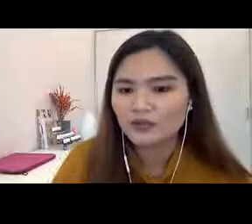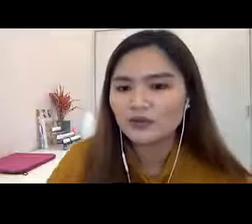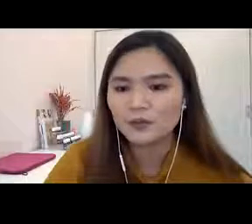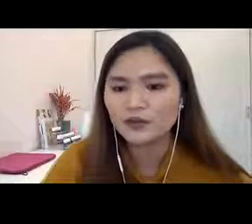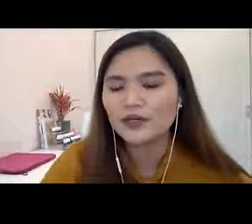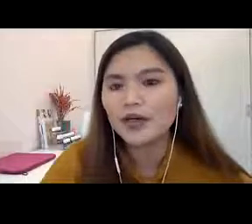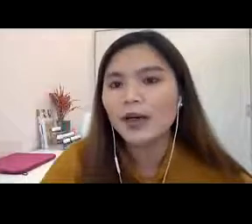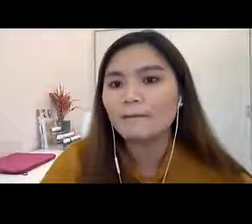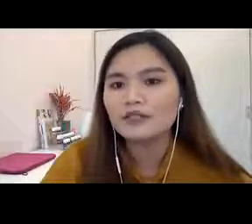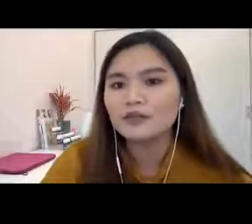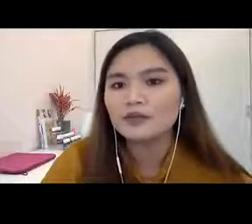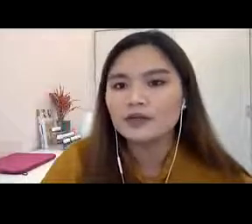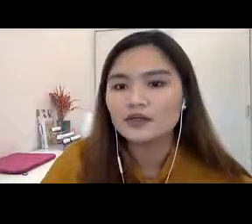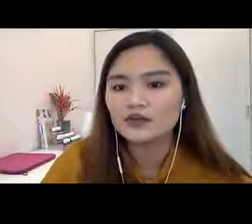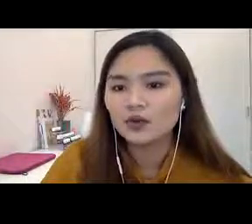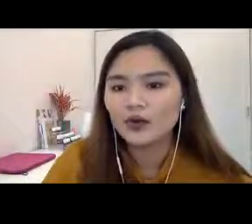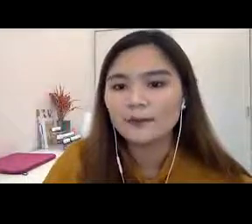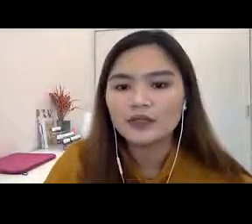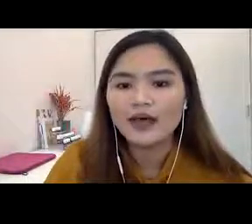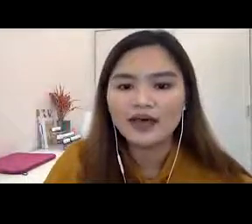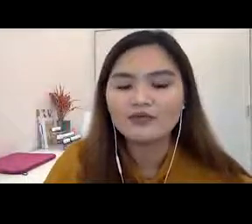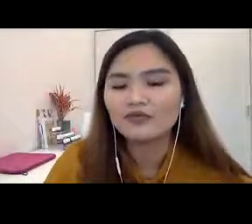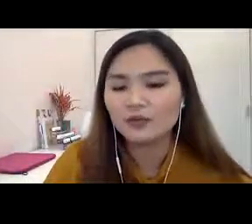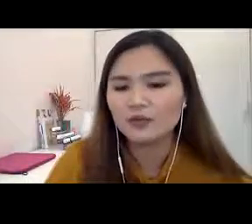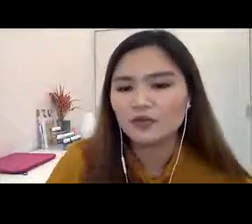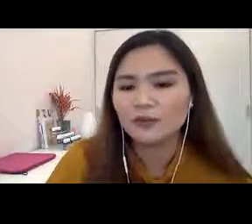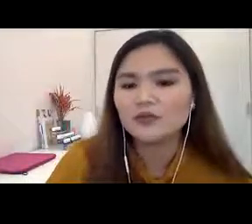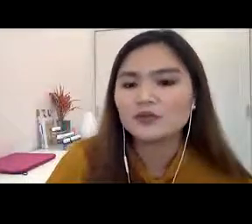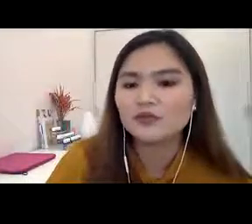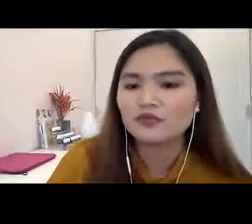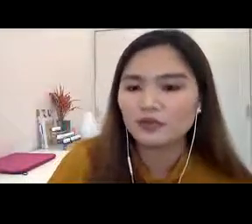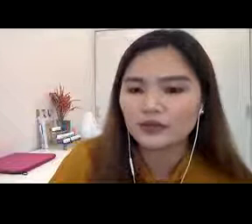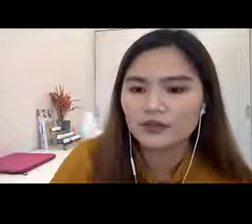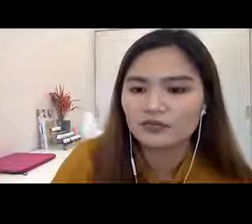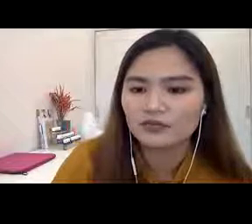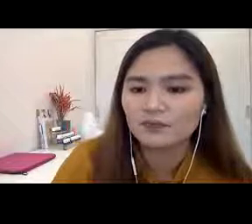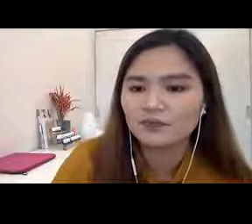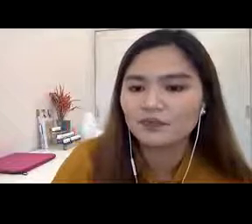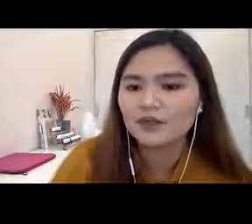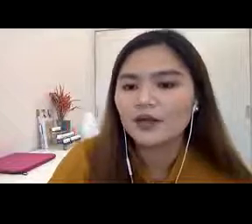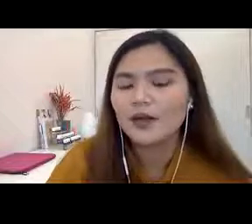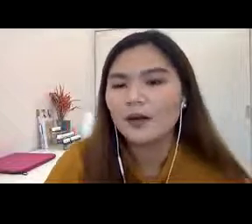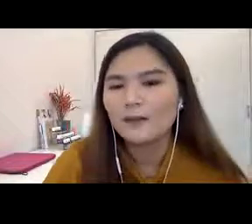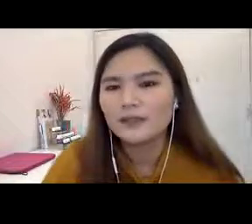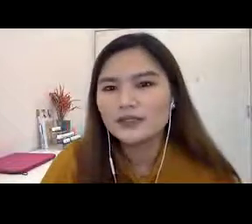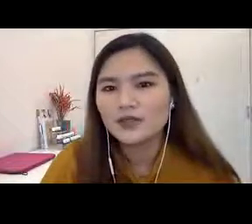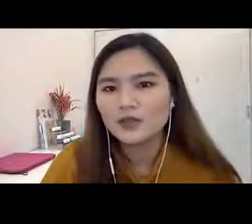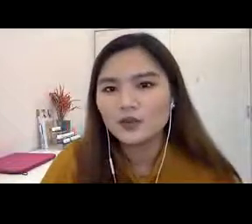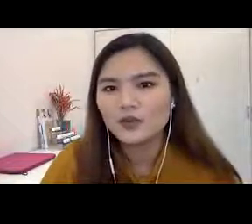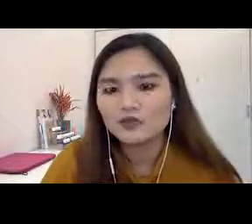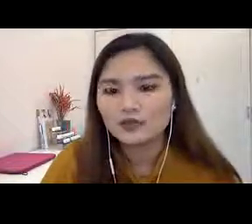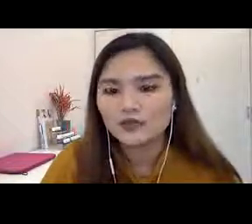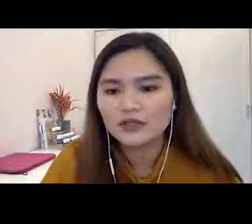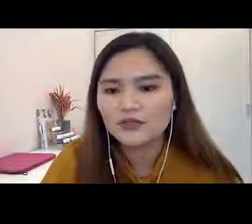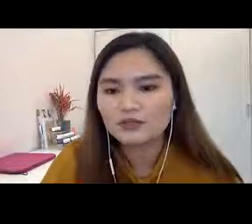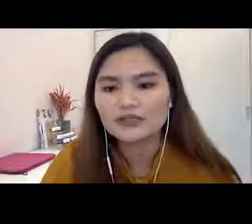language interpreter, Ms. Maria Rodora B. Daef from the Philippine School for the Deaf. Please take note,